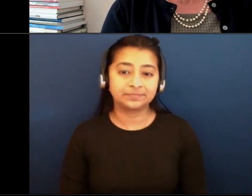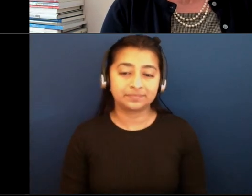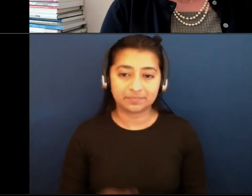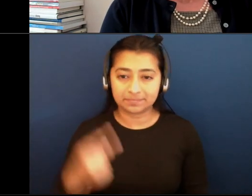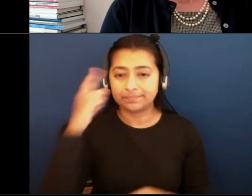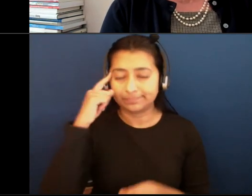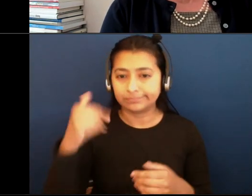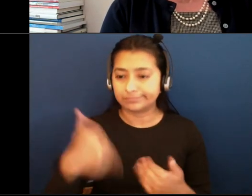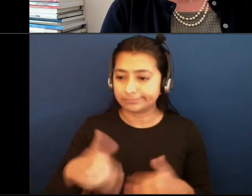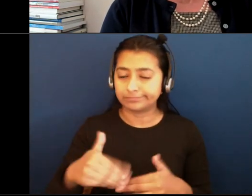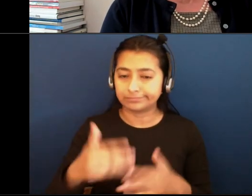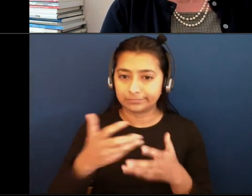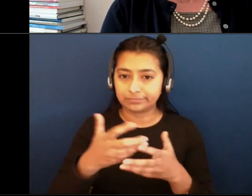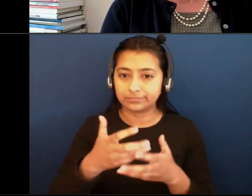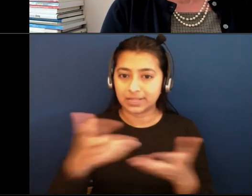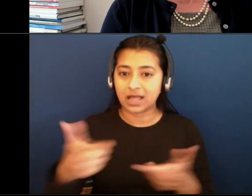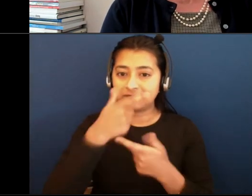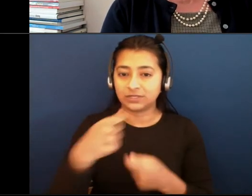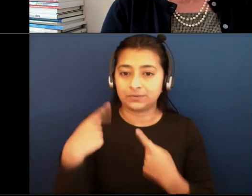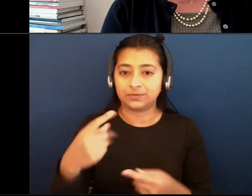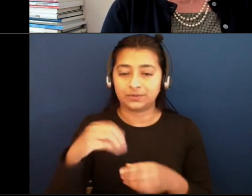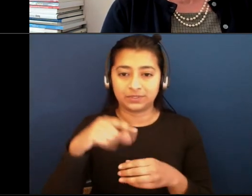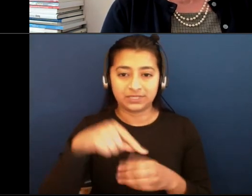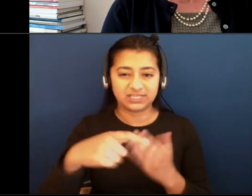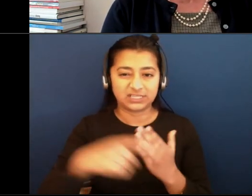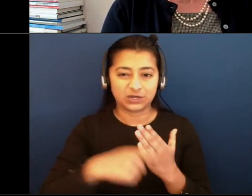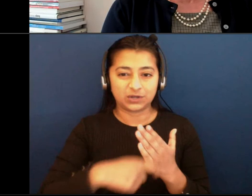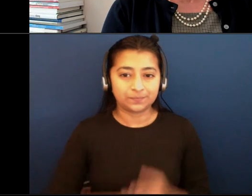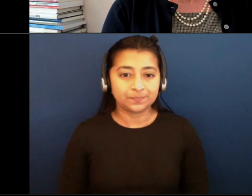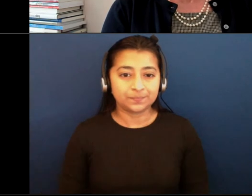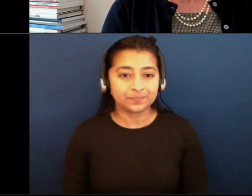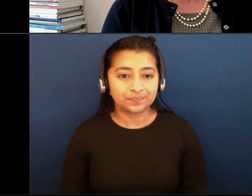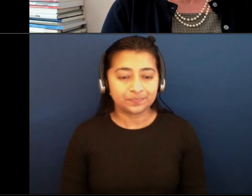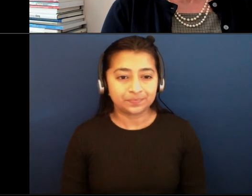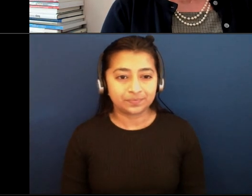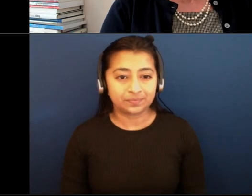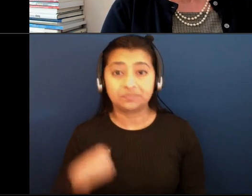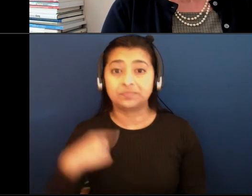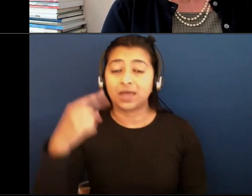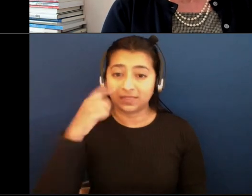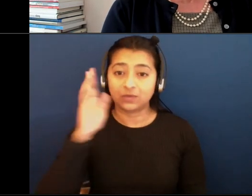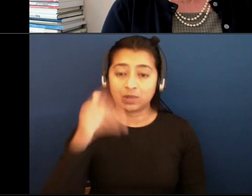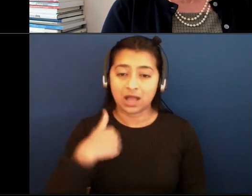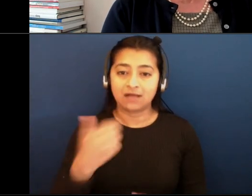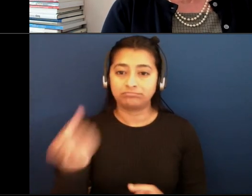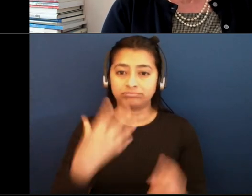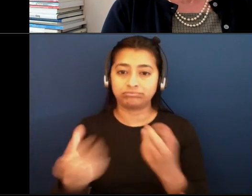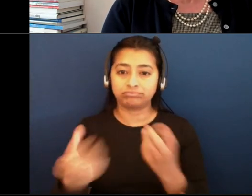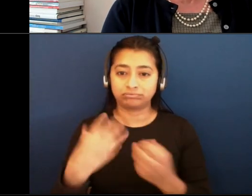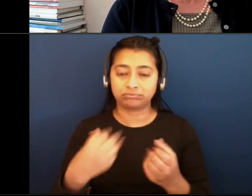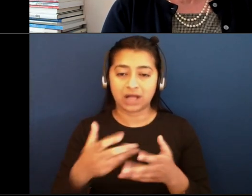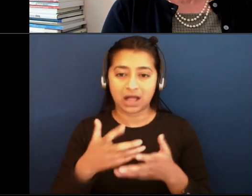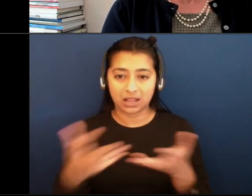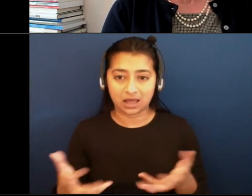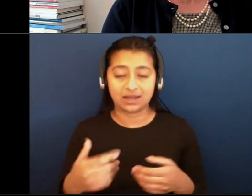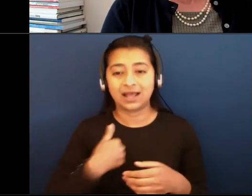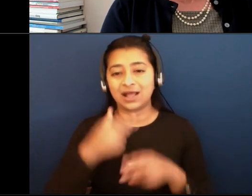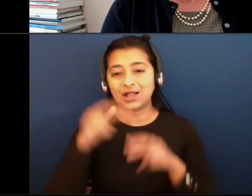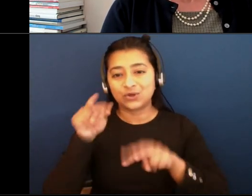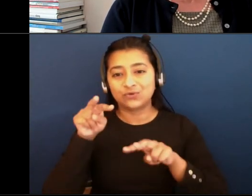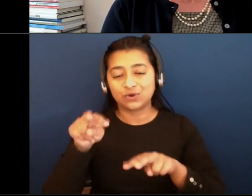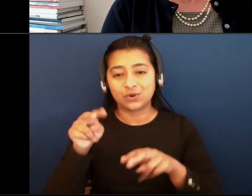section. And I think that we will get a lot of submissions, and I really look forward to what's going to come